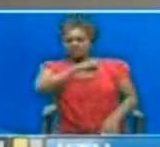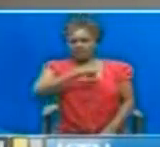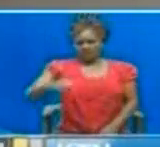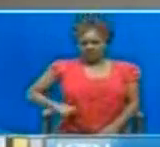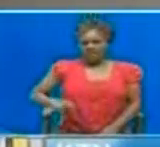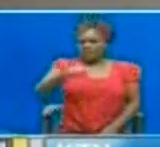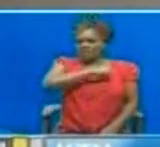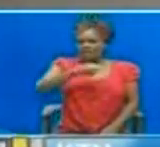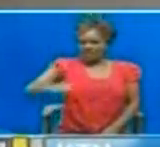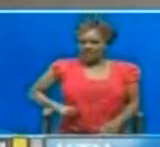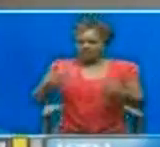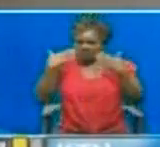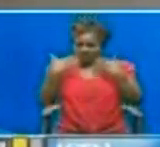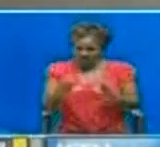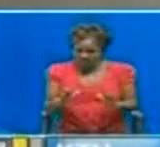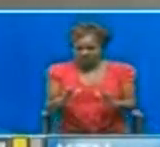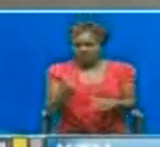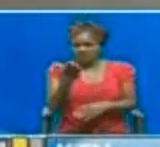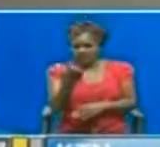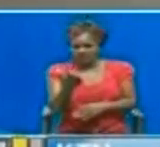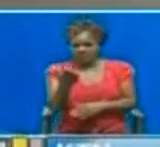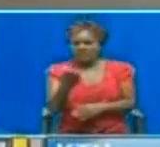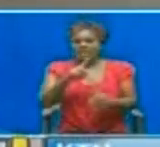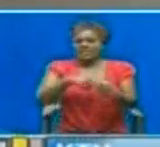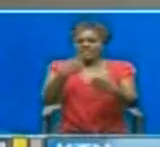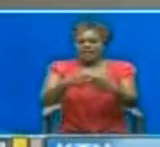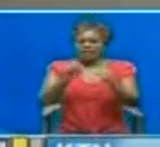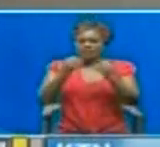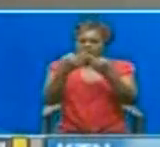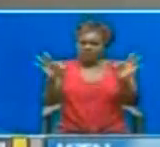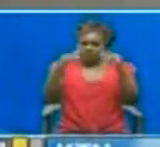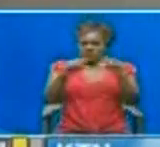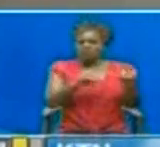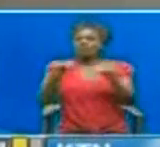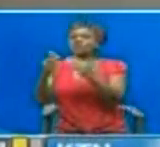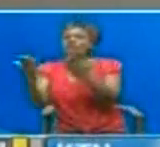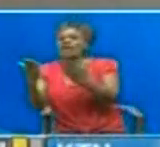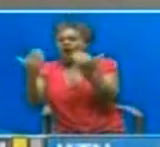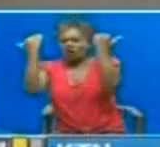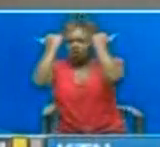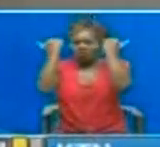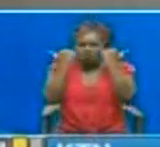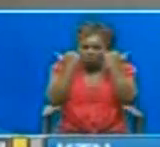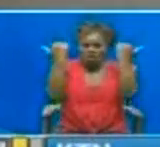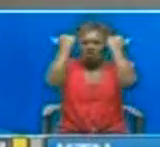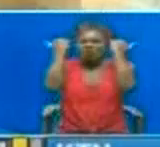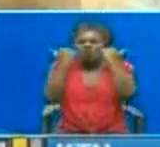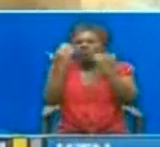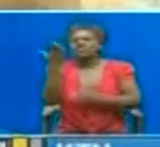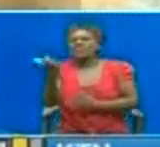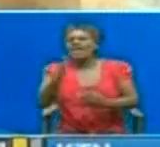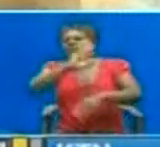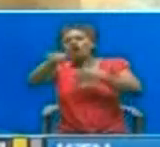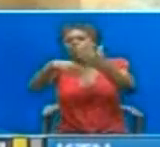when the Senate concludes that parliamentary initiative, then they can be at liberty to go to court, because court is always available to all